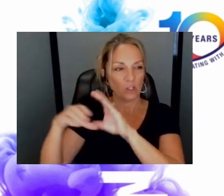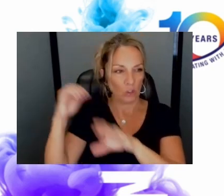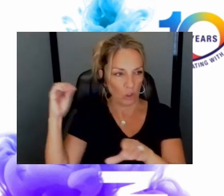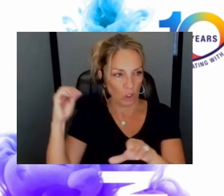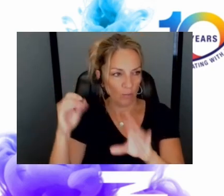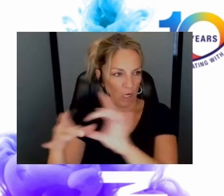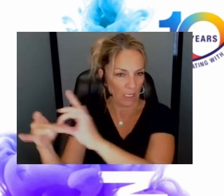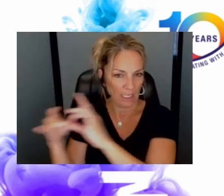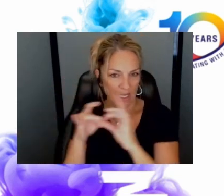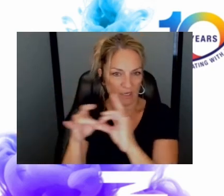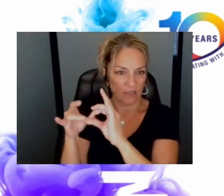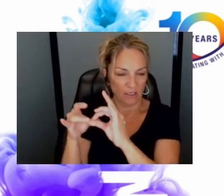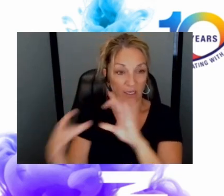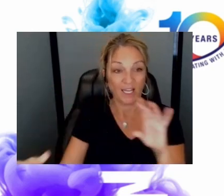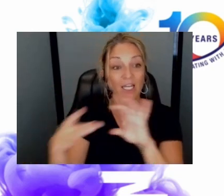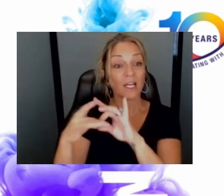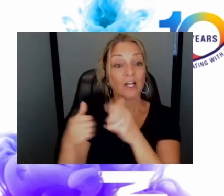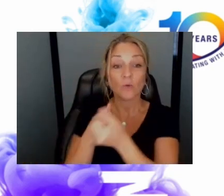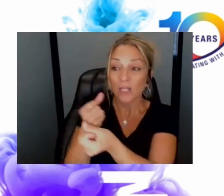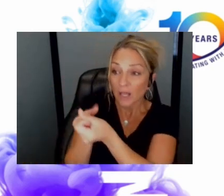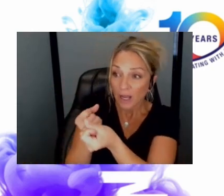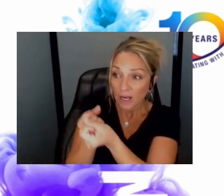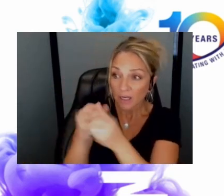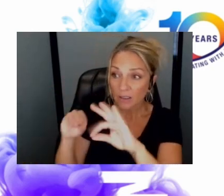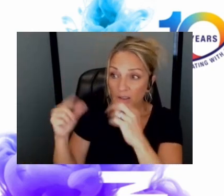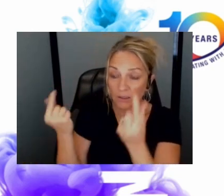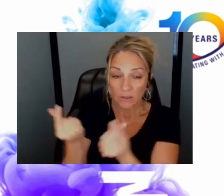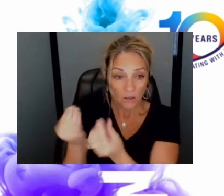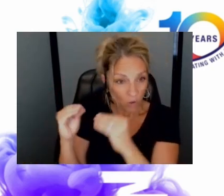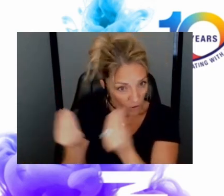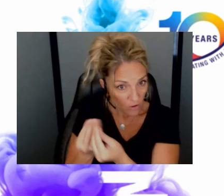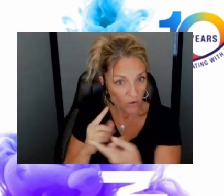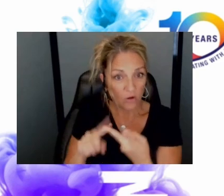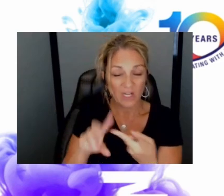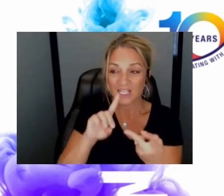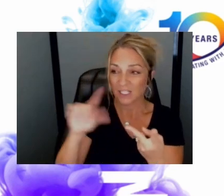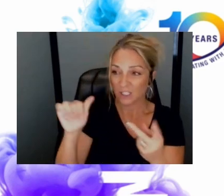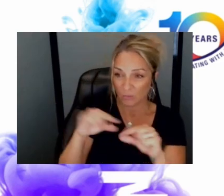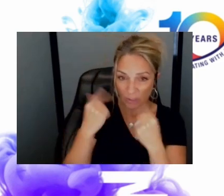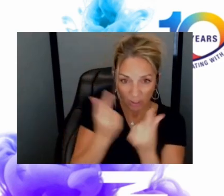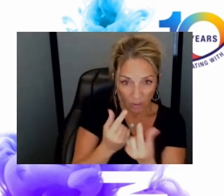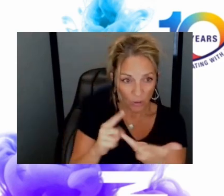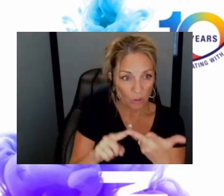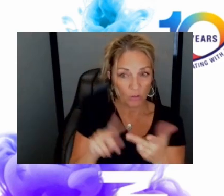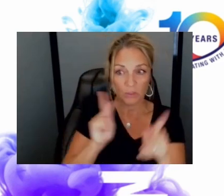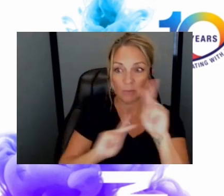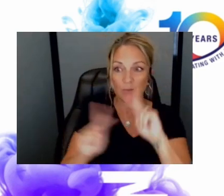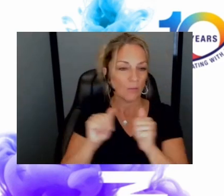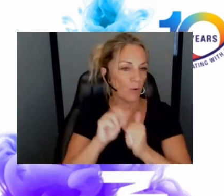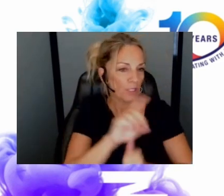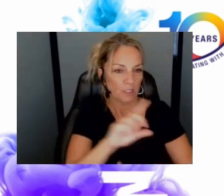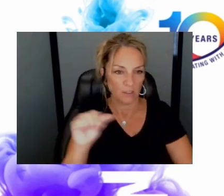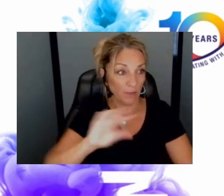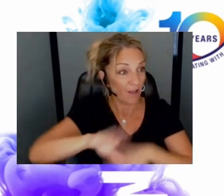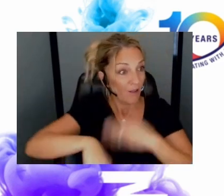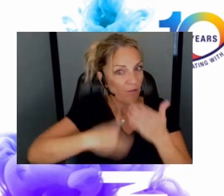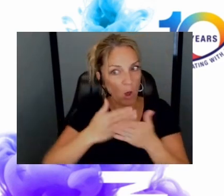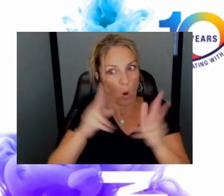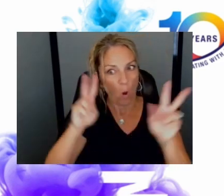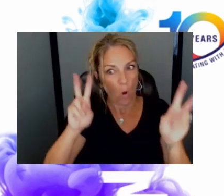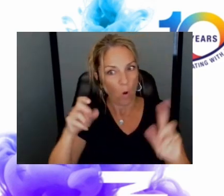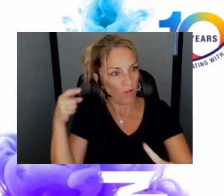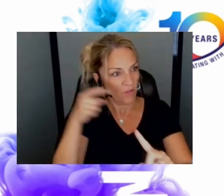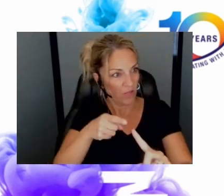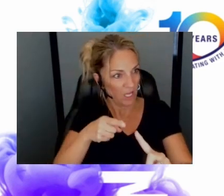with advocacy organizations, disability groups, and people with disabilities. I mean, the whole theme behind this panel is nothing about